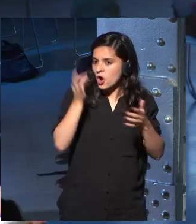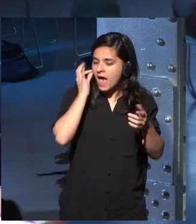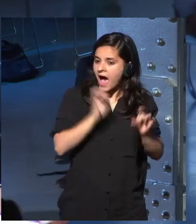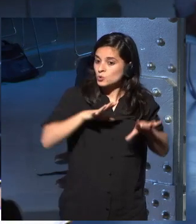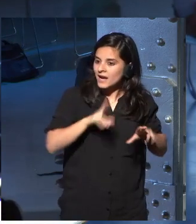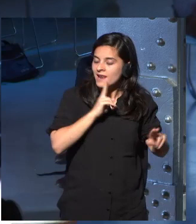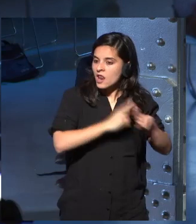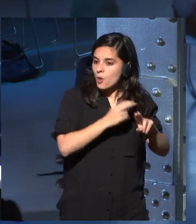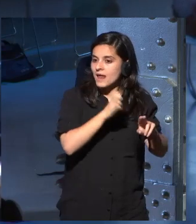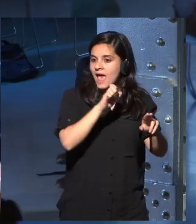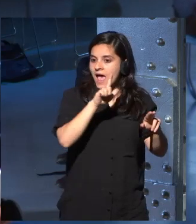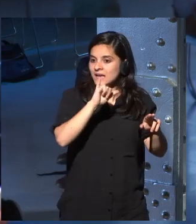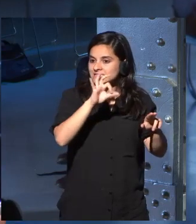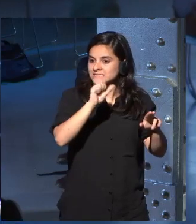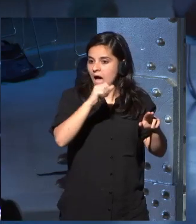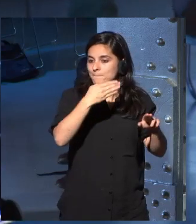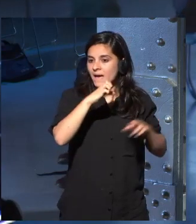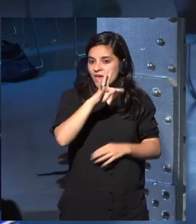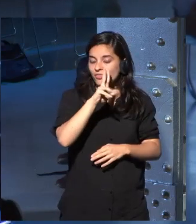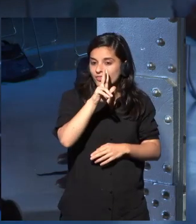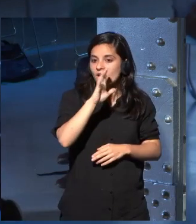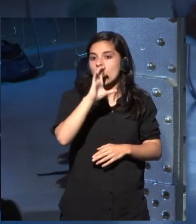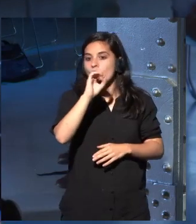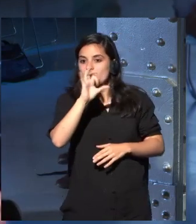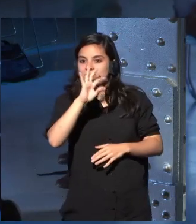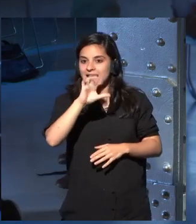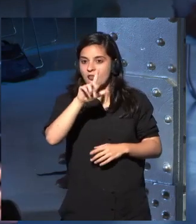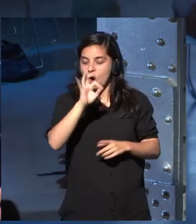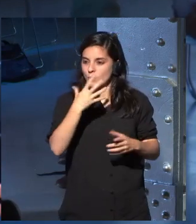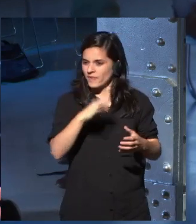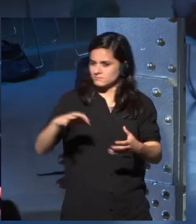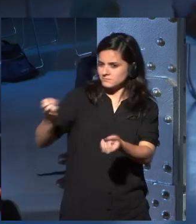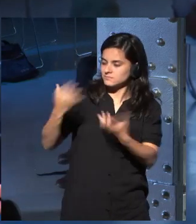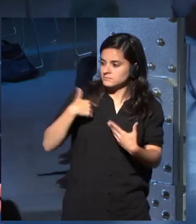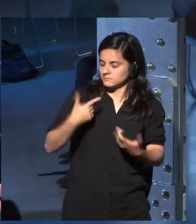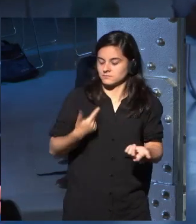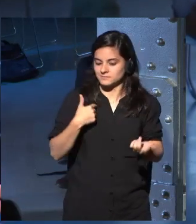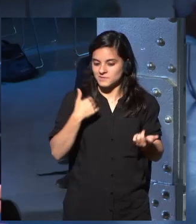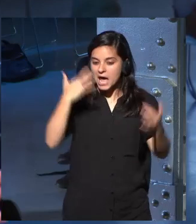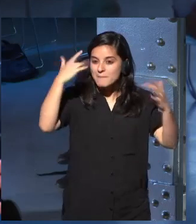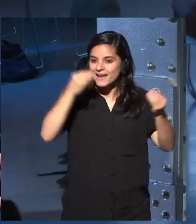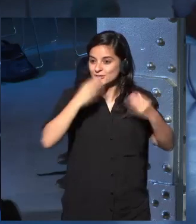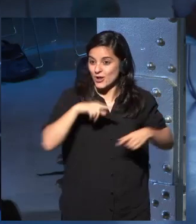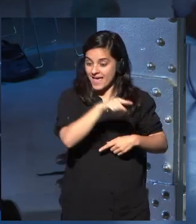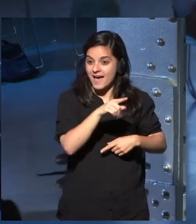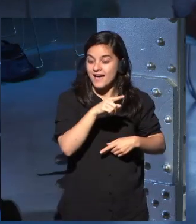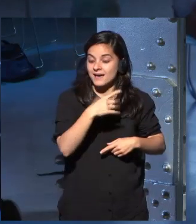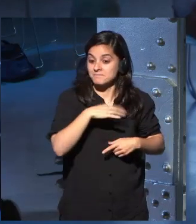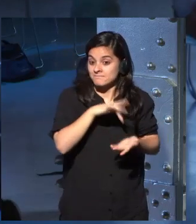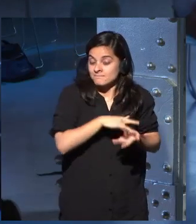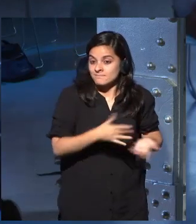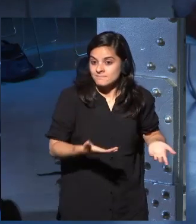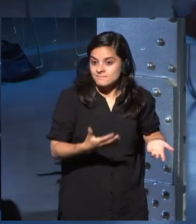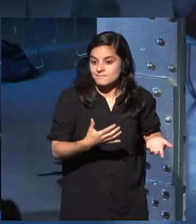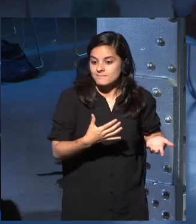I mention this story because it shows how a purely fictional being can start to take